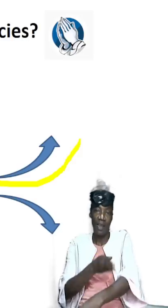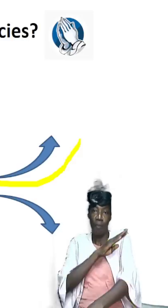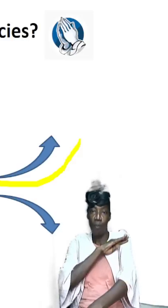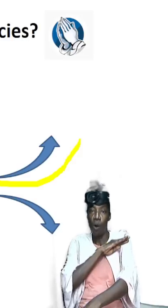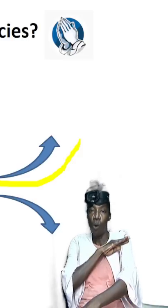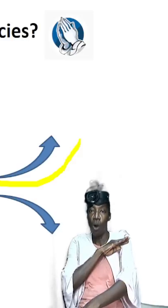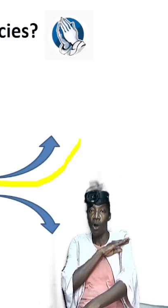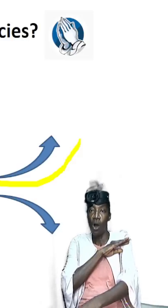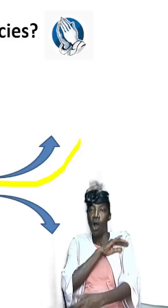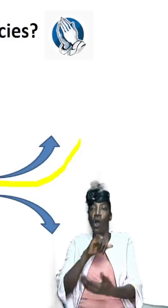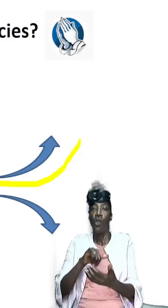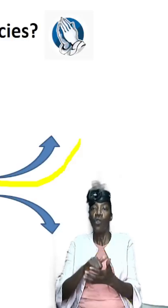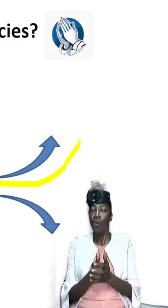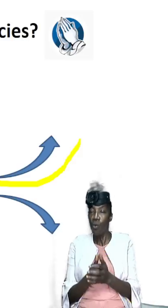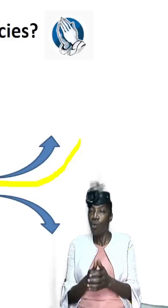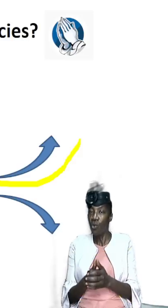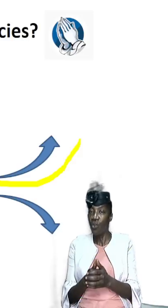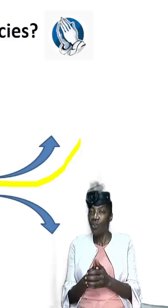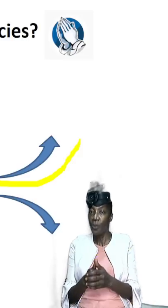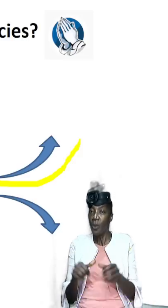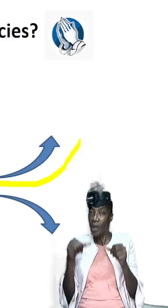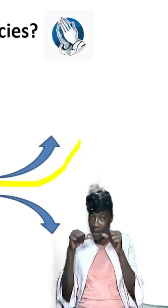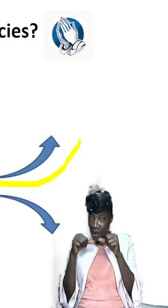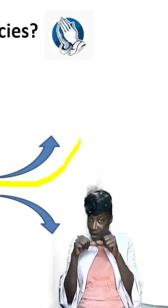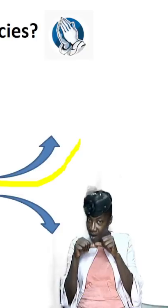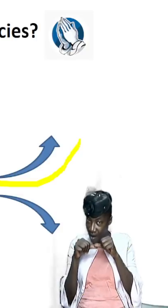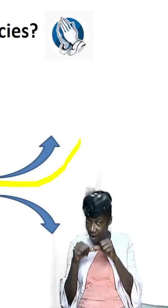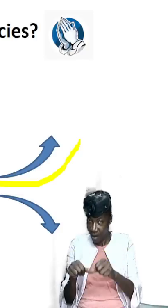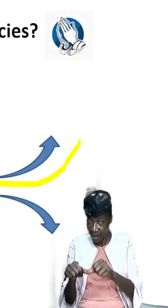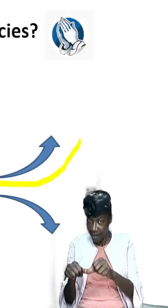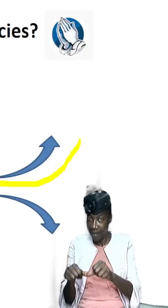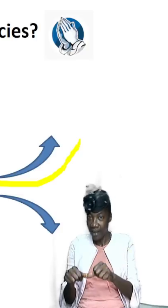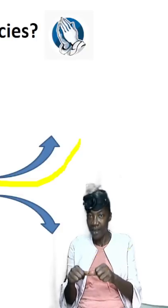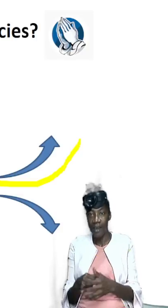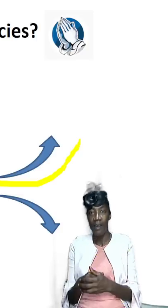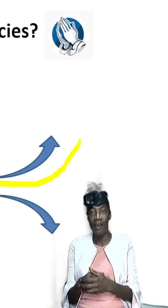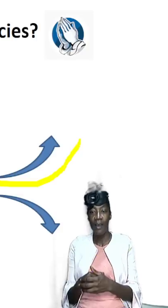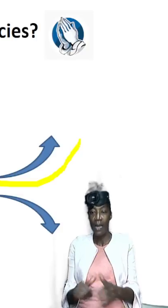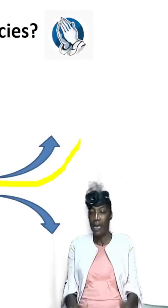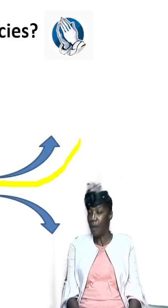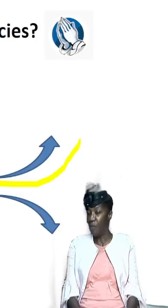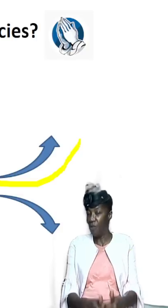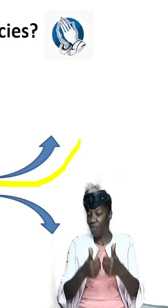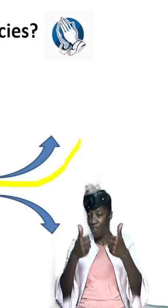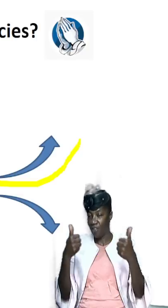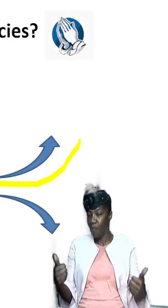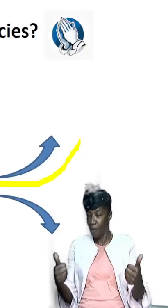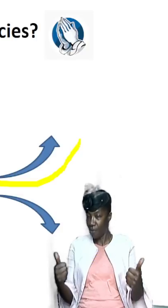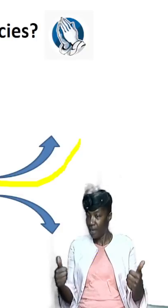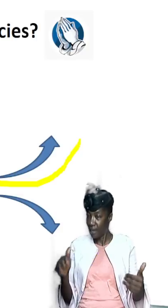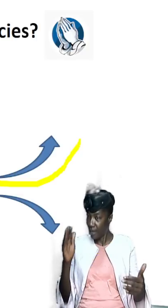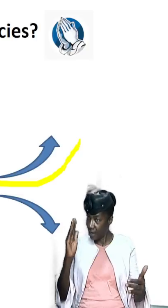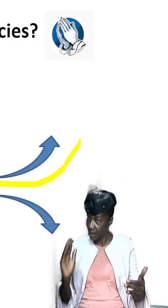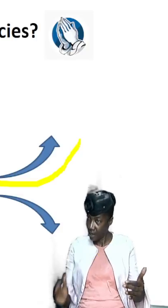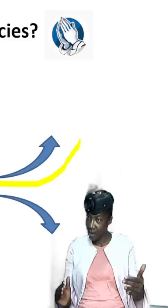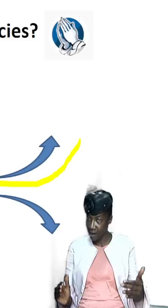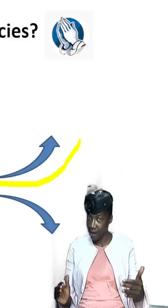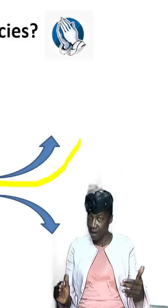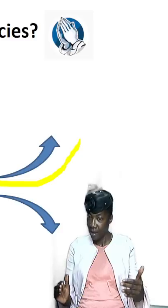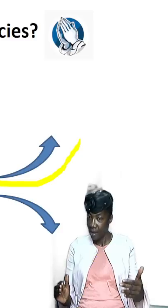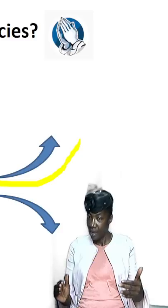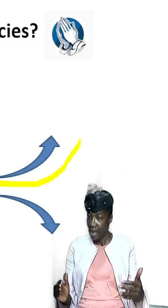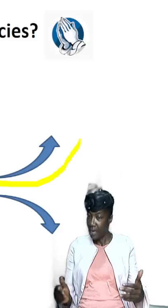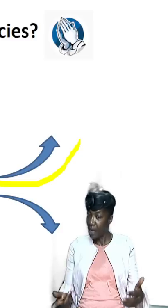are dominant, if they are separated and isolated, and then they mate